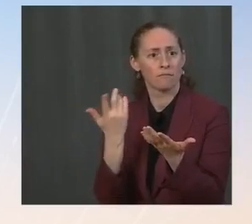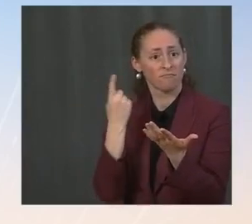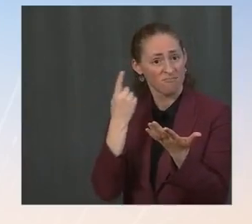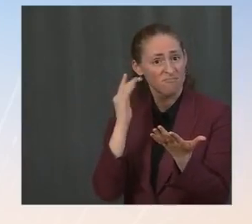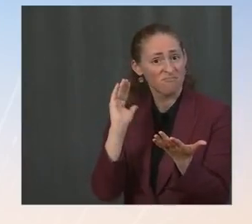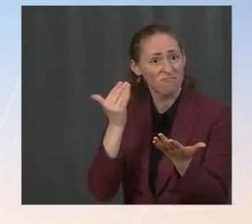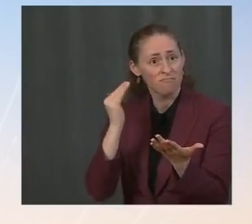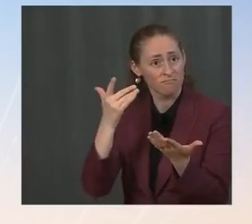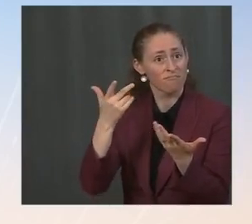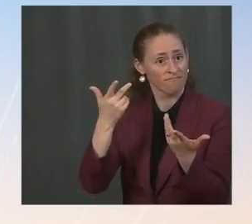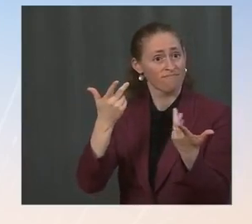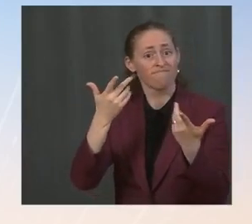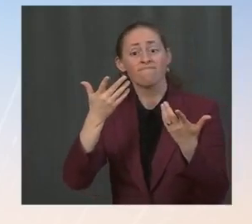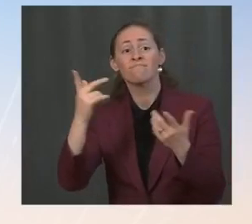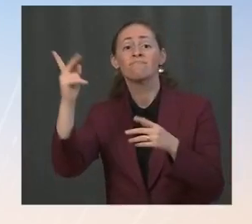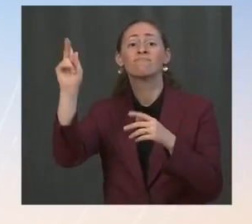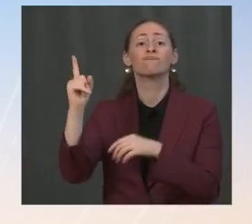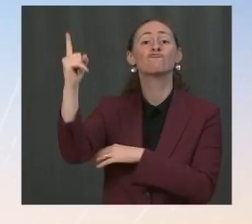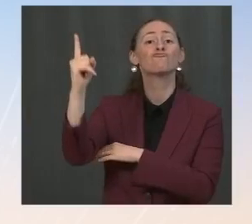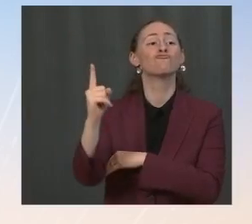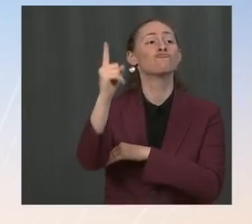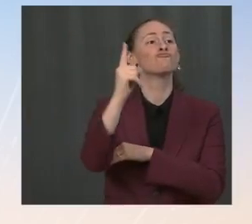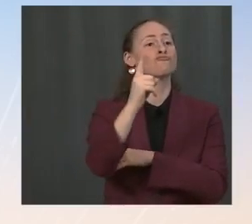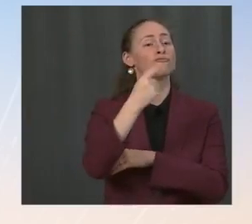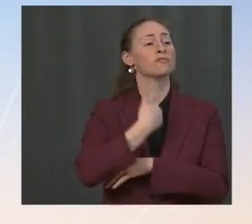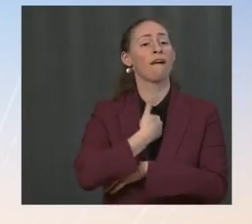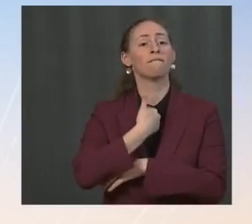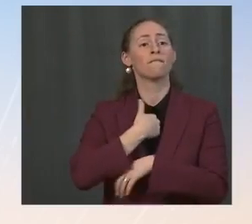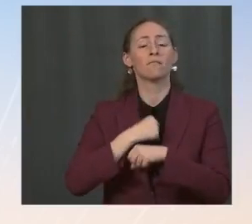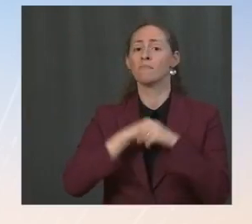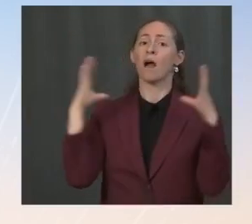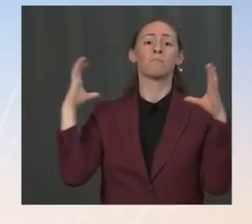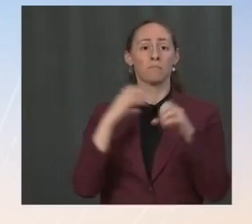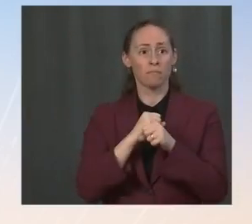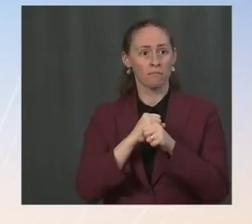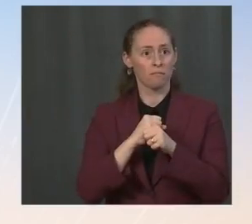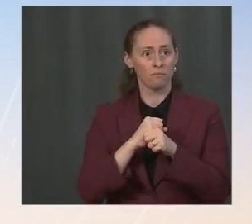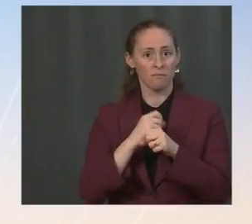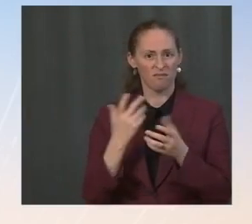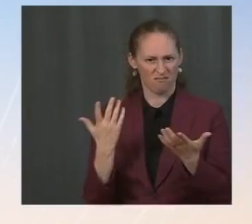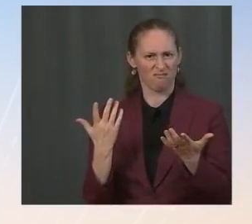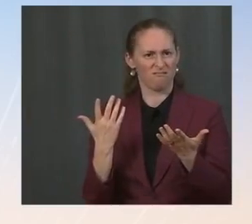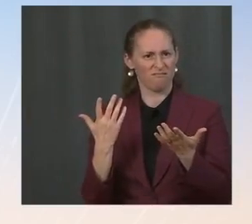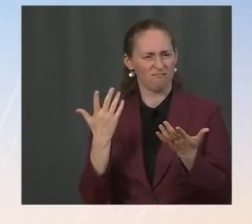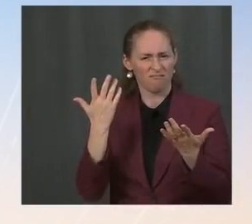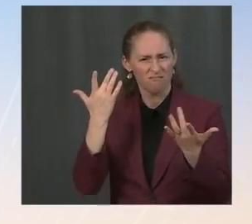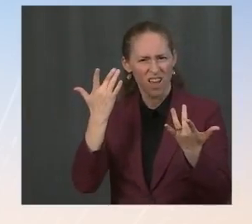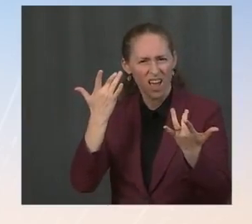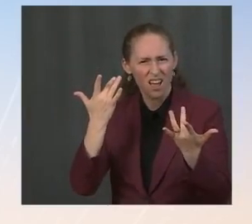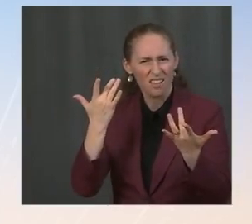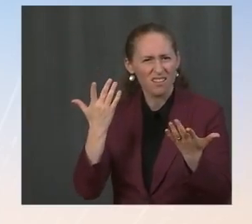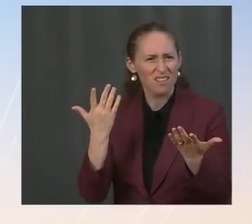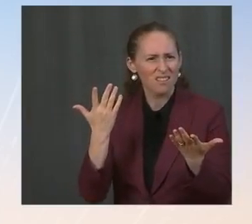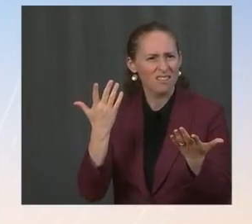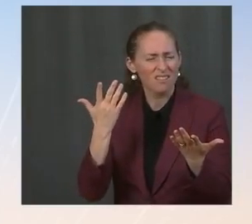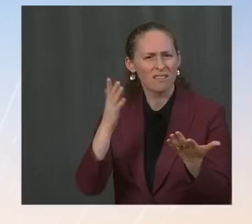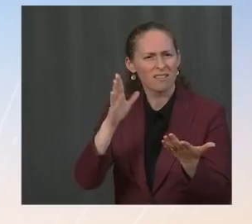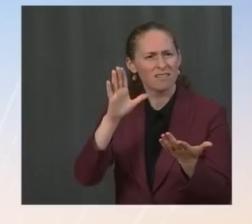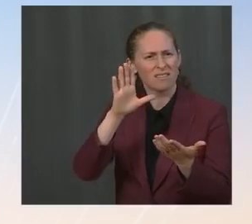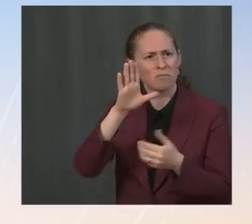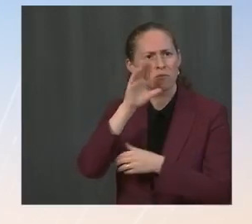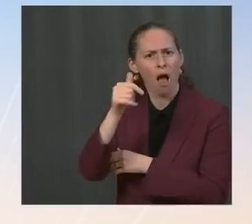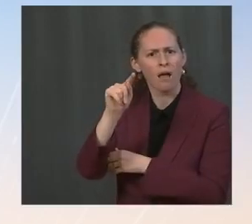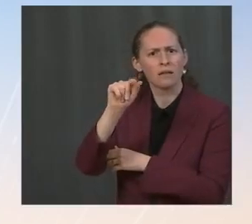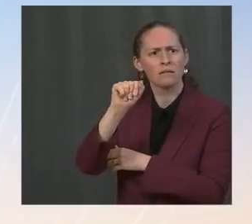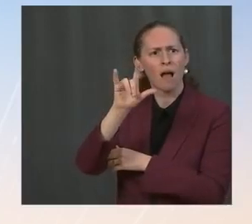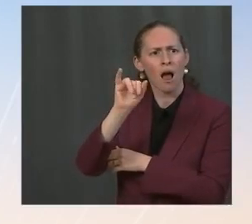have to get beyond a Taliban guard. So why isn't the Taliban in part responsible for what